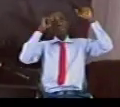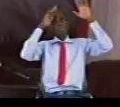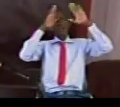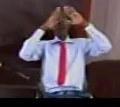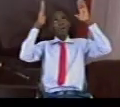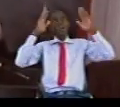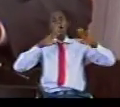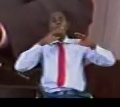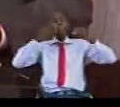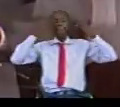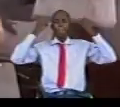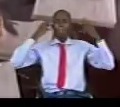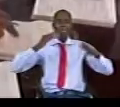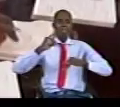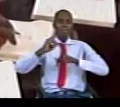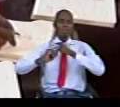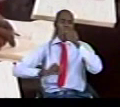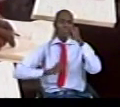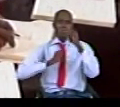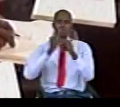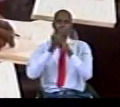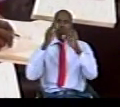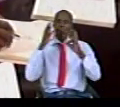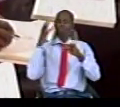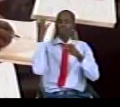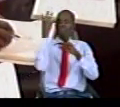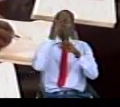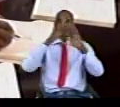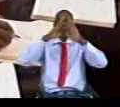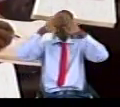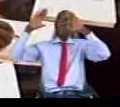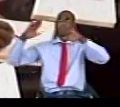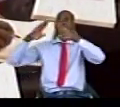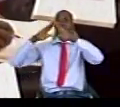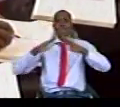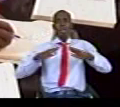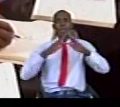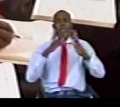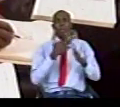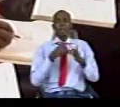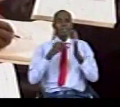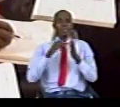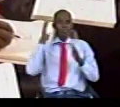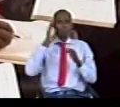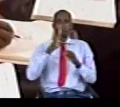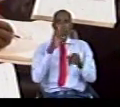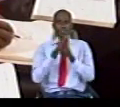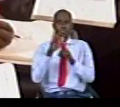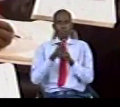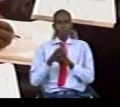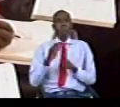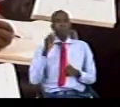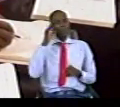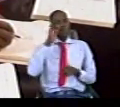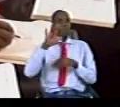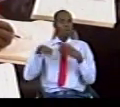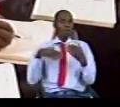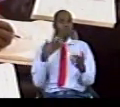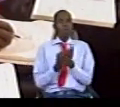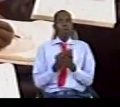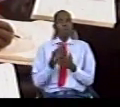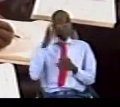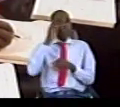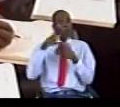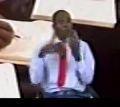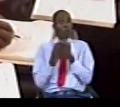Father's house are many mansions, and it will go around. For all the people who are saved, it will